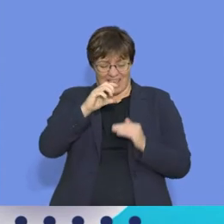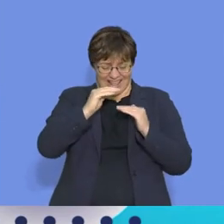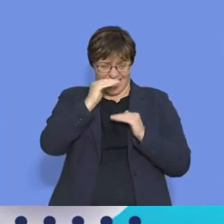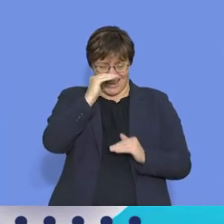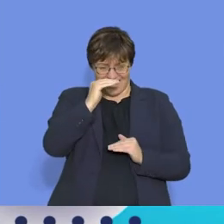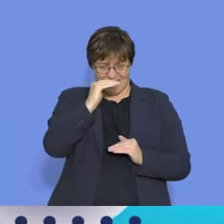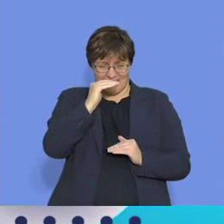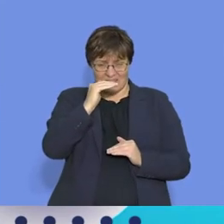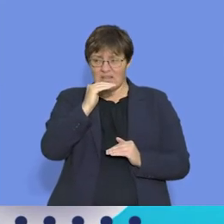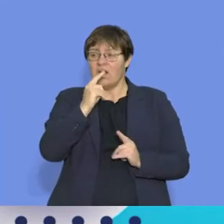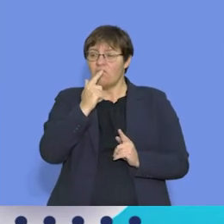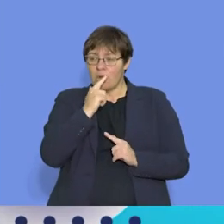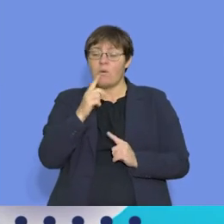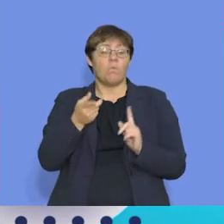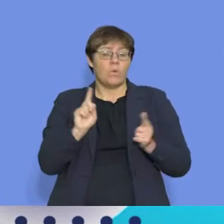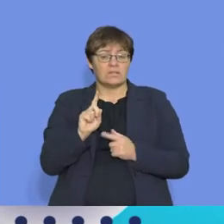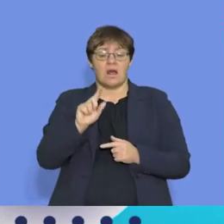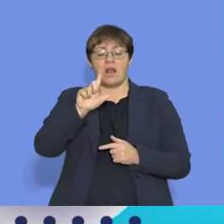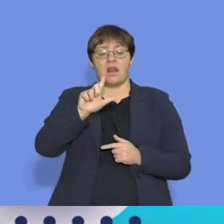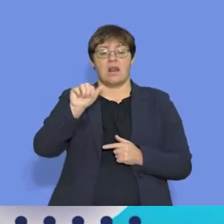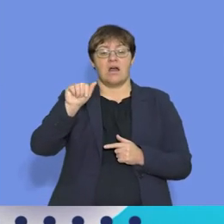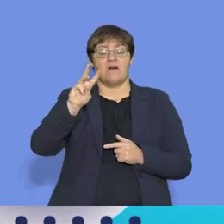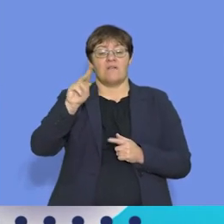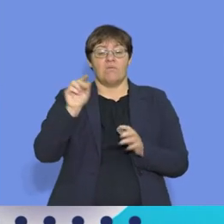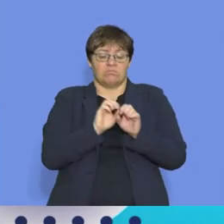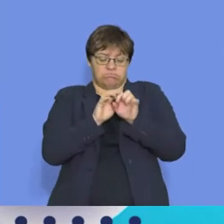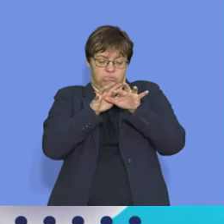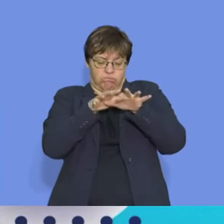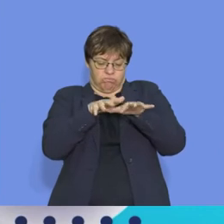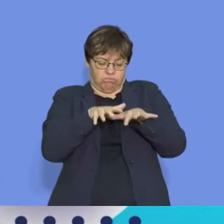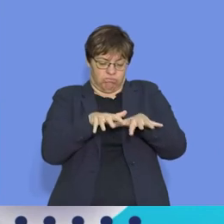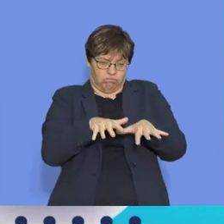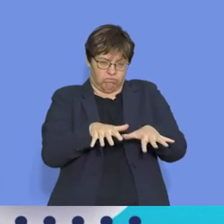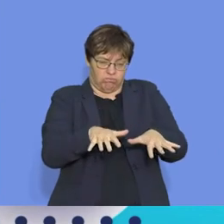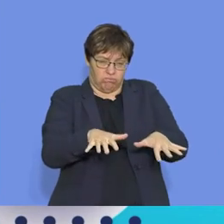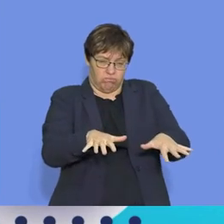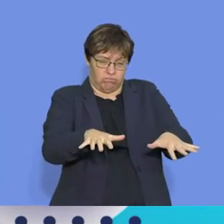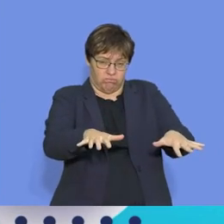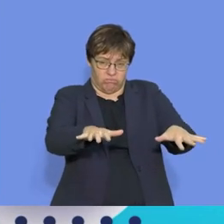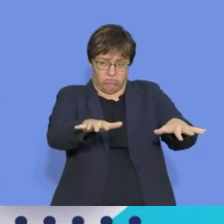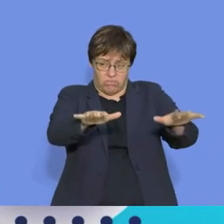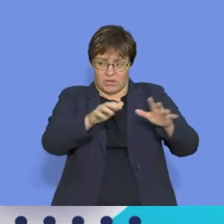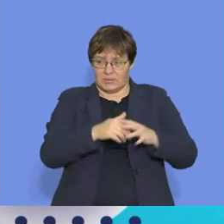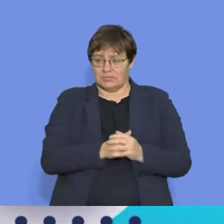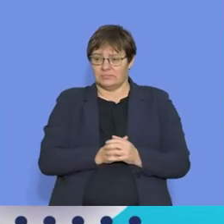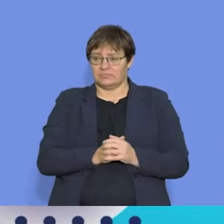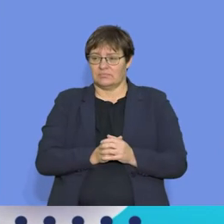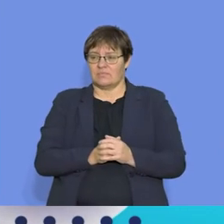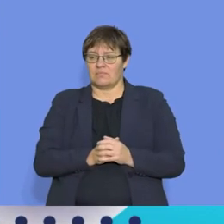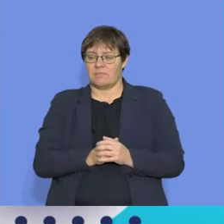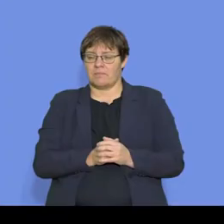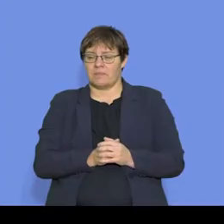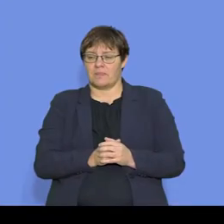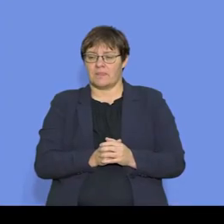is basically from the lava that oozed out of the earth and spread